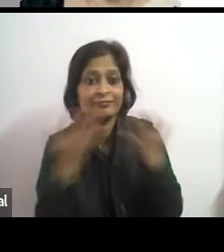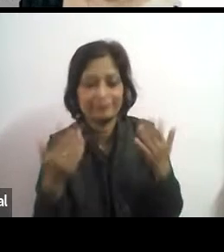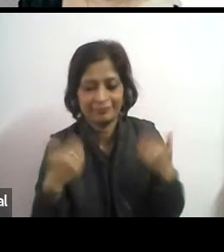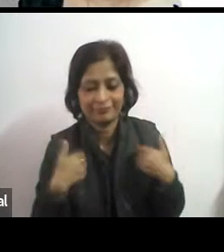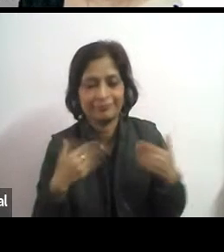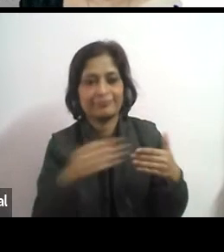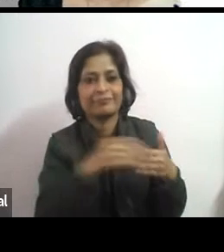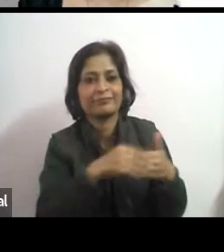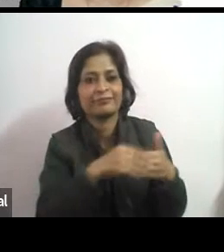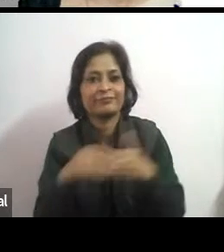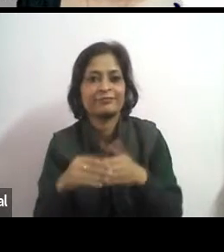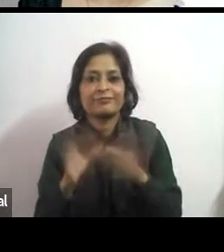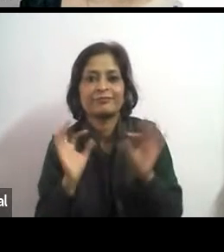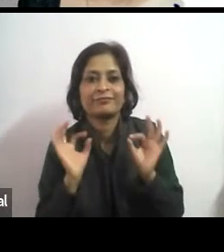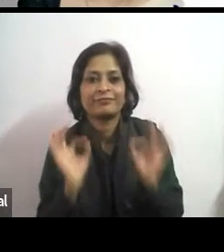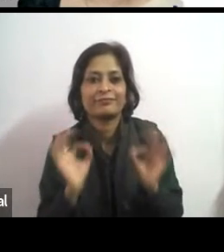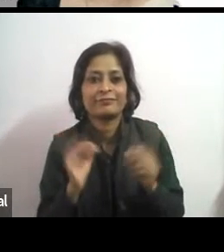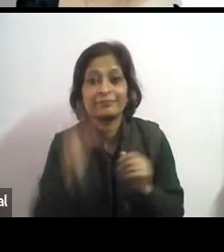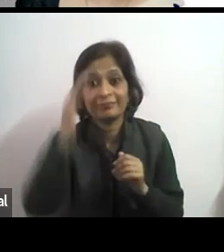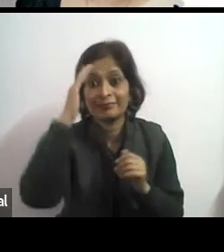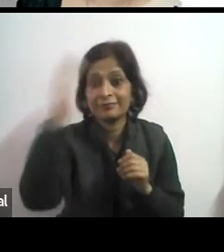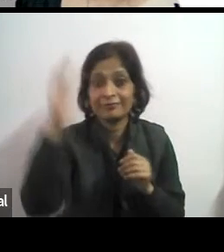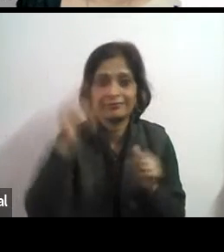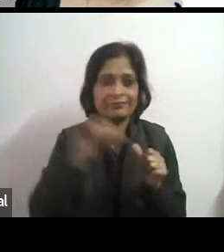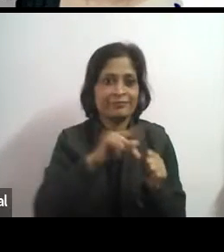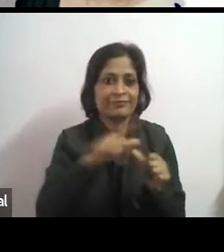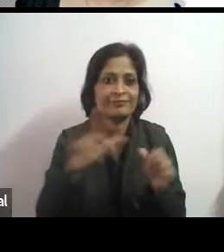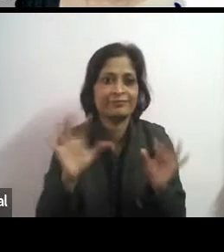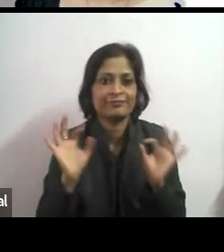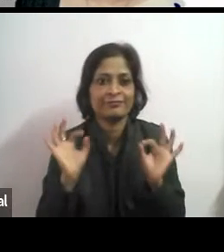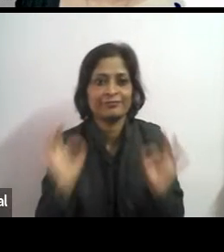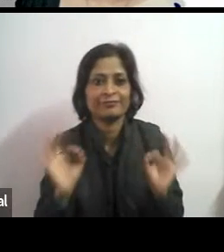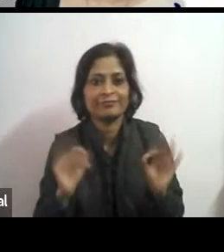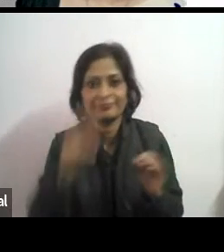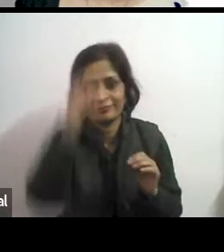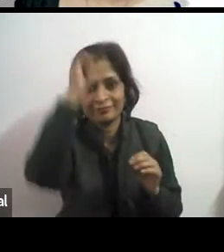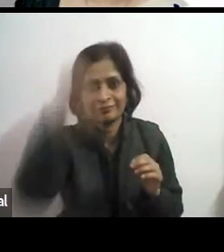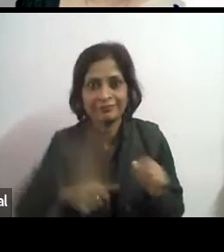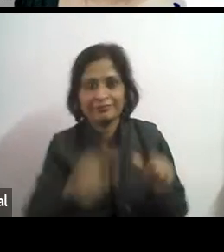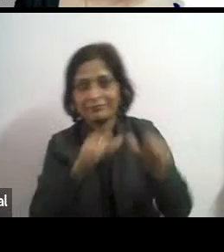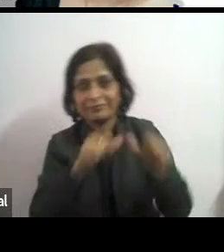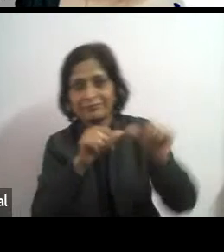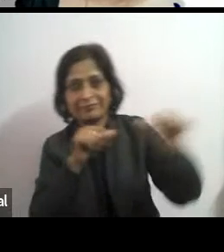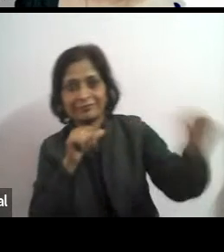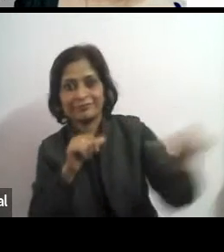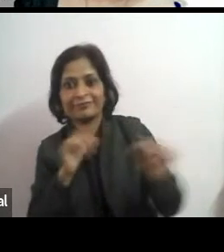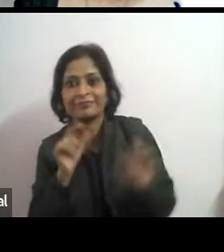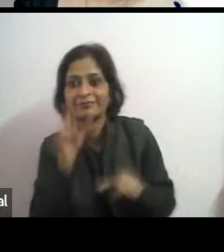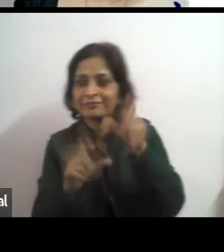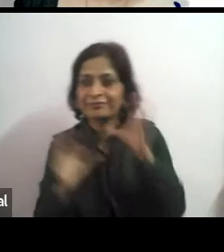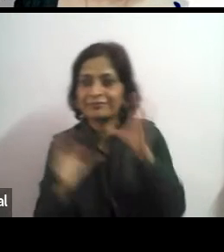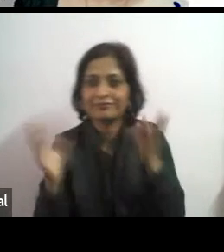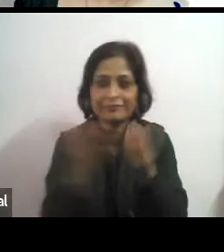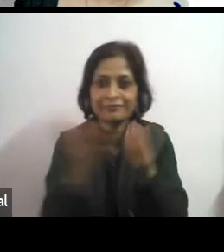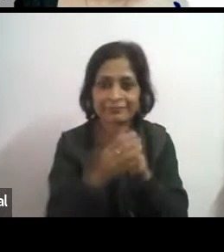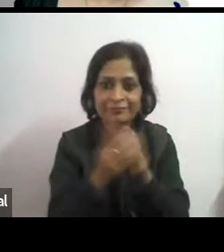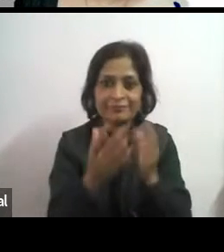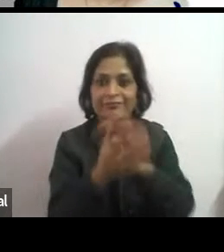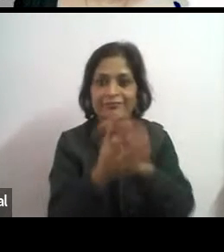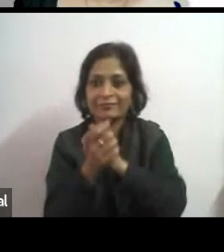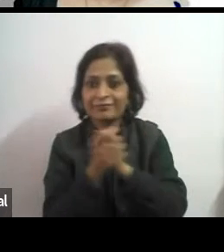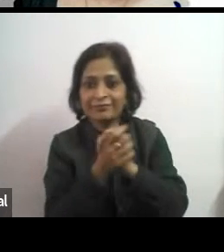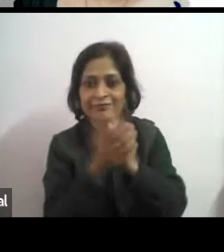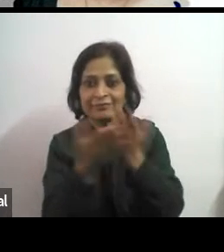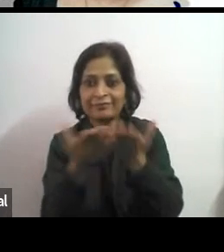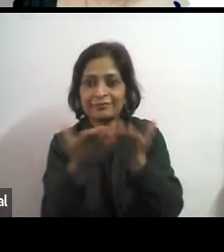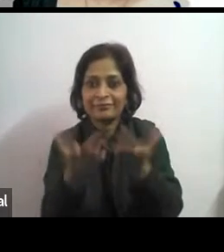introduction, and hello to everybody there across India. It's good to see so many friends, many who I've